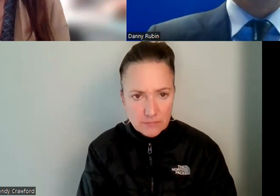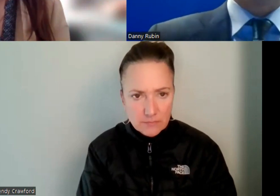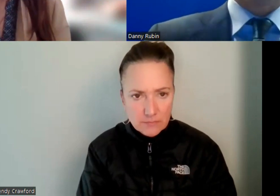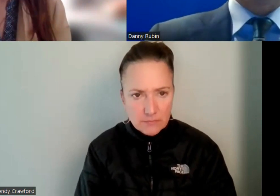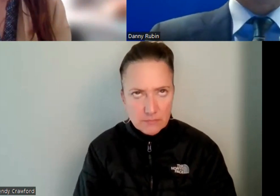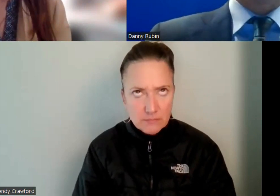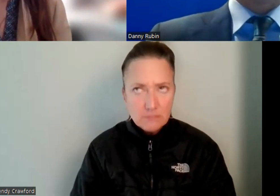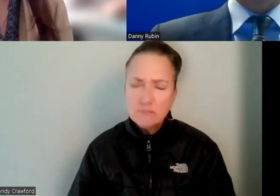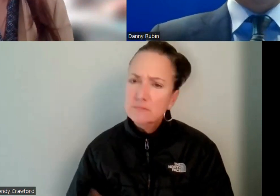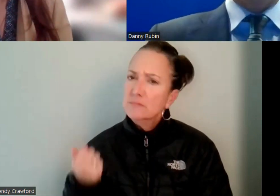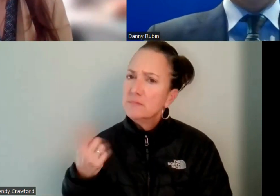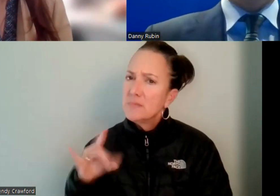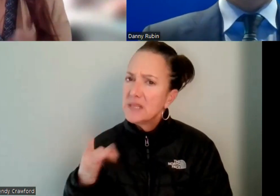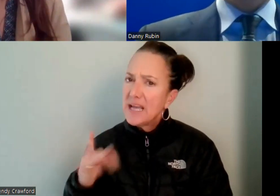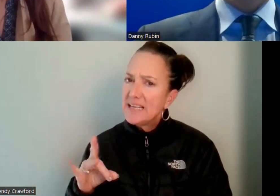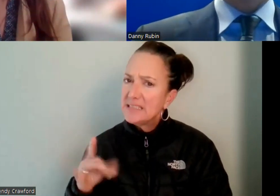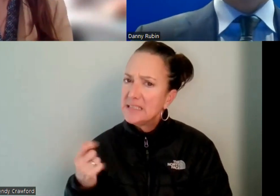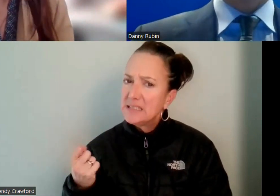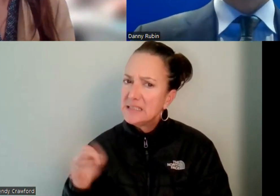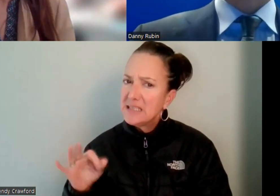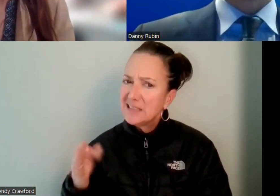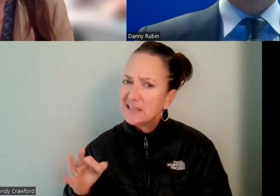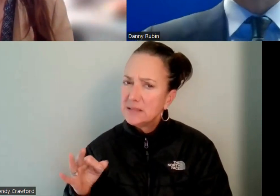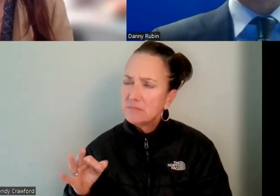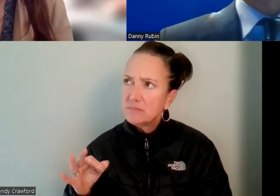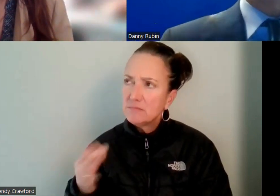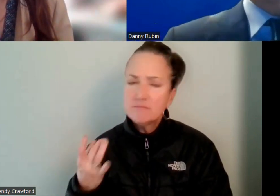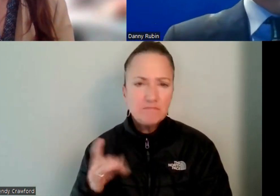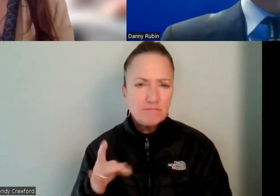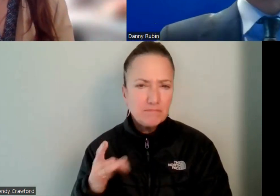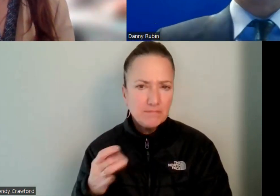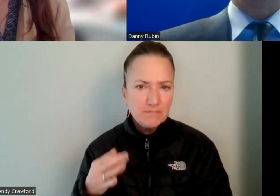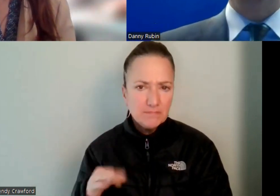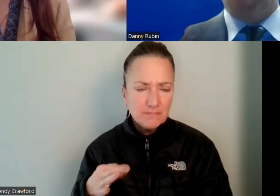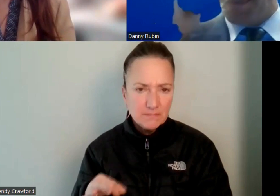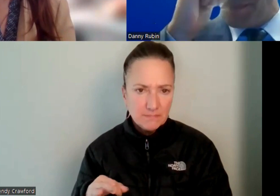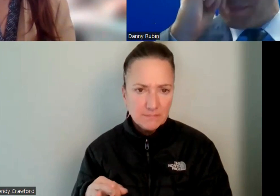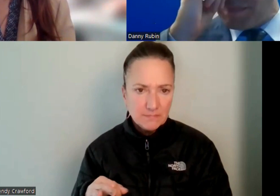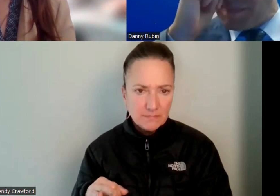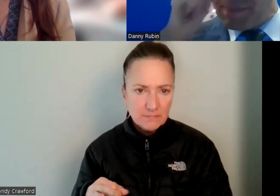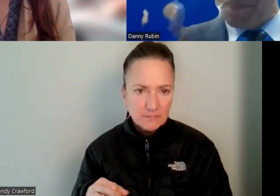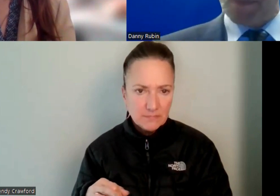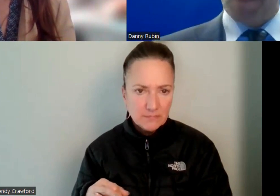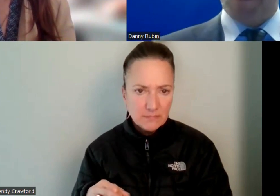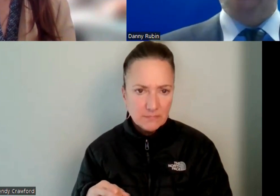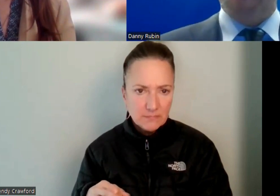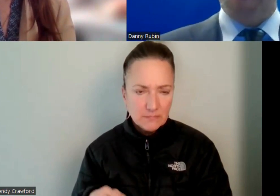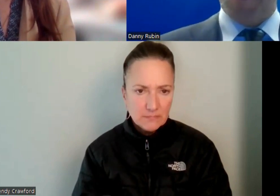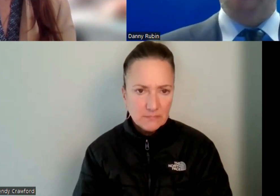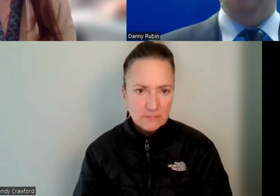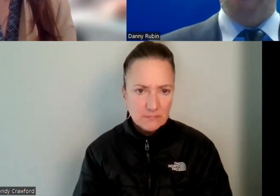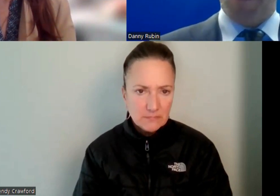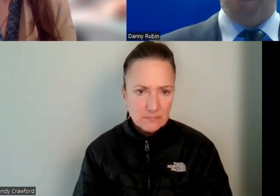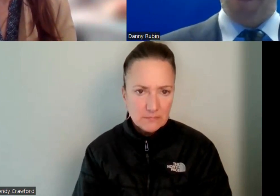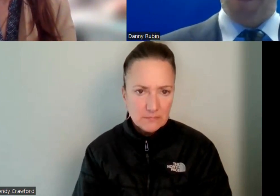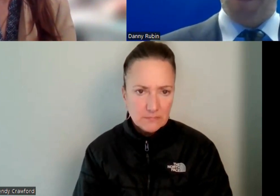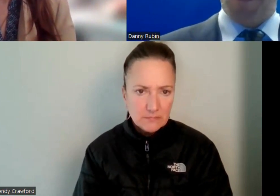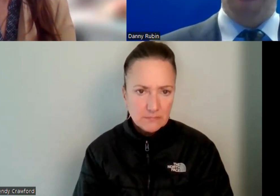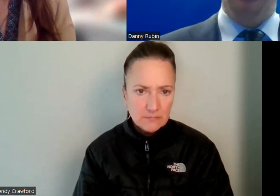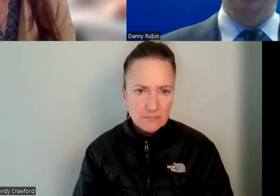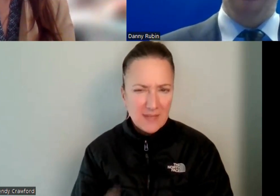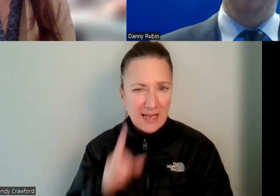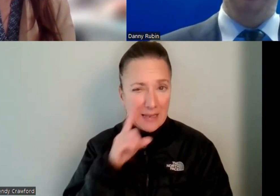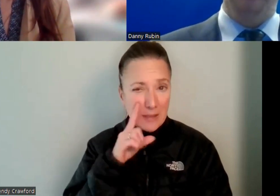I was 18, I think 19. And I think there's an age, you know, for to become a